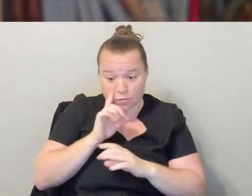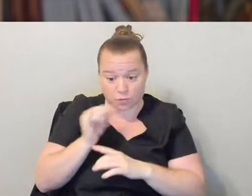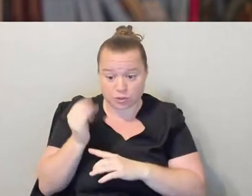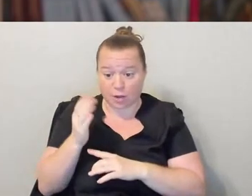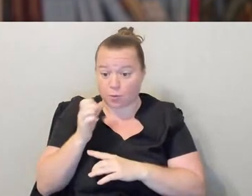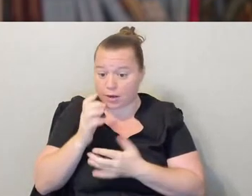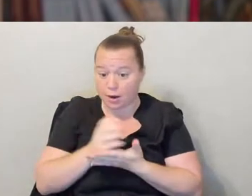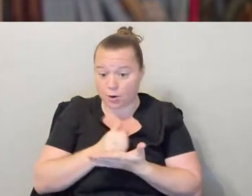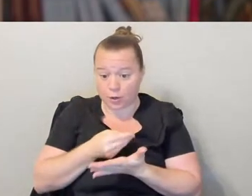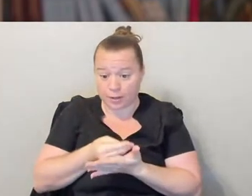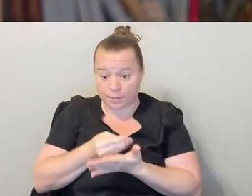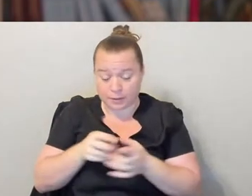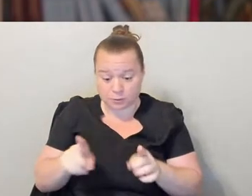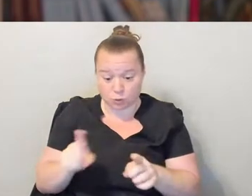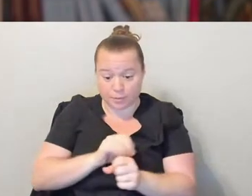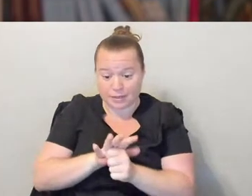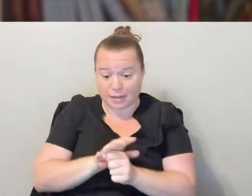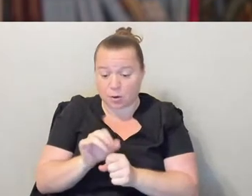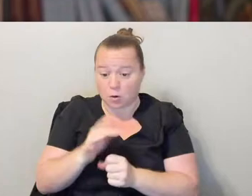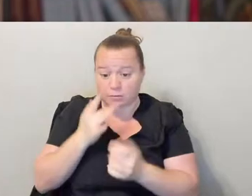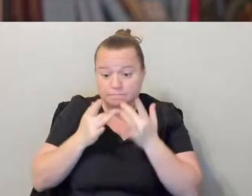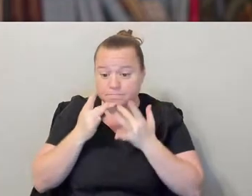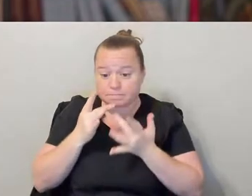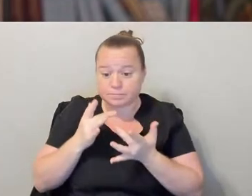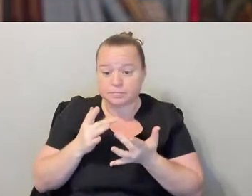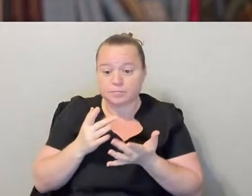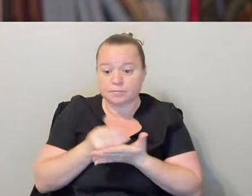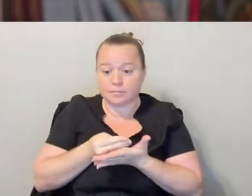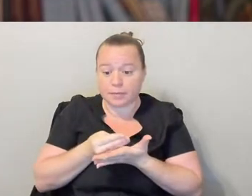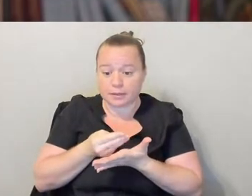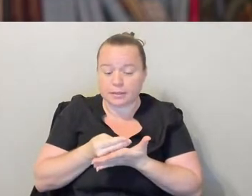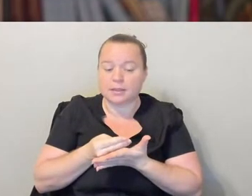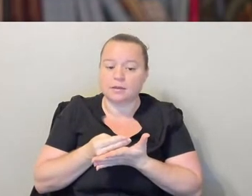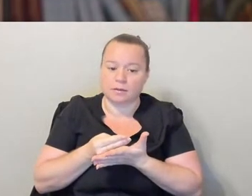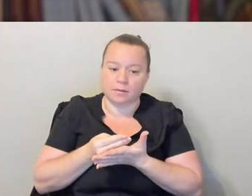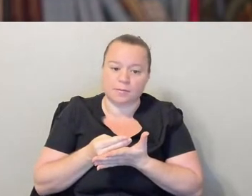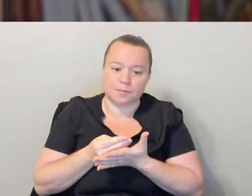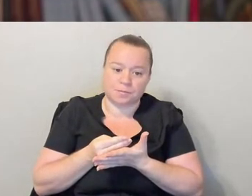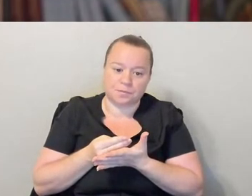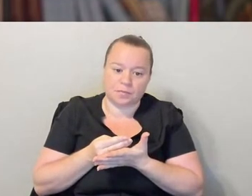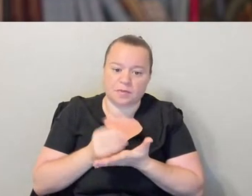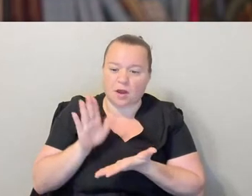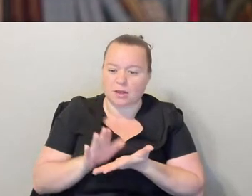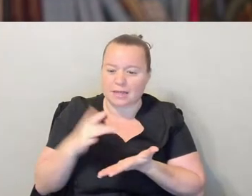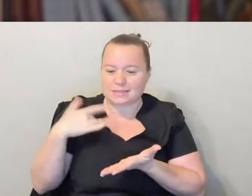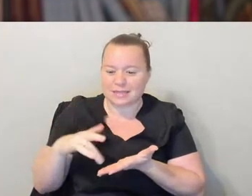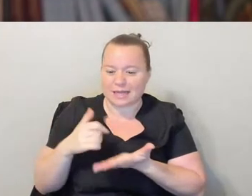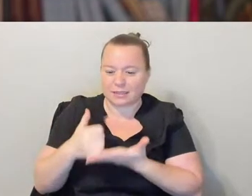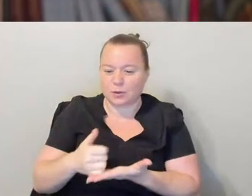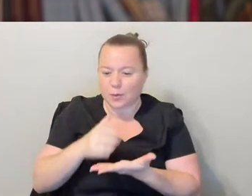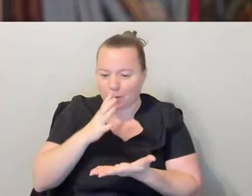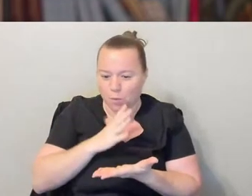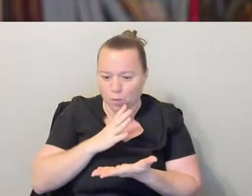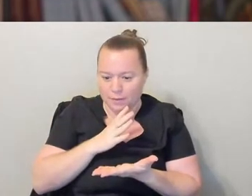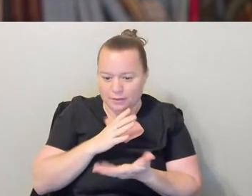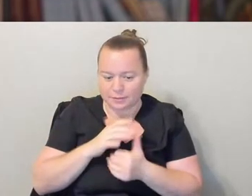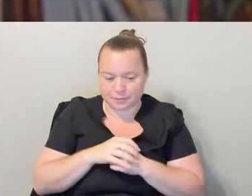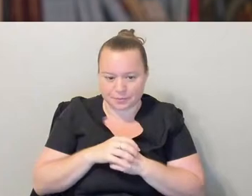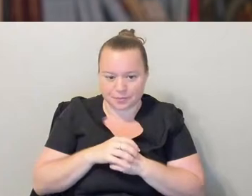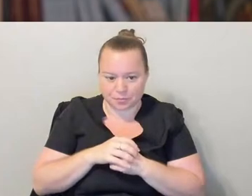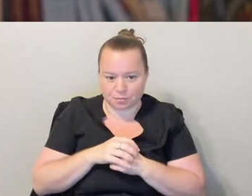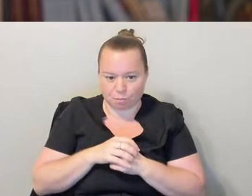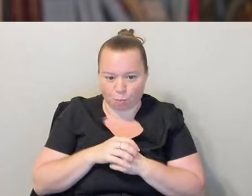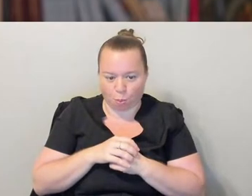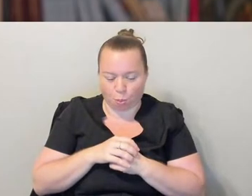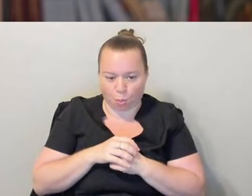or weren't earning very much, these kinds of measures were less likely to reach women. That's because women are